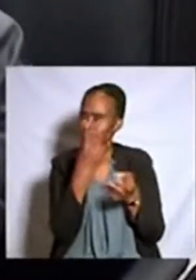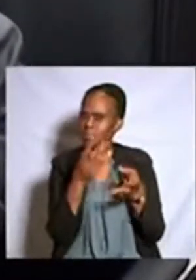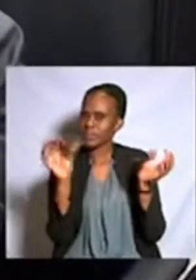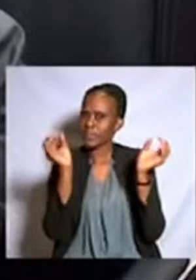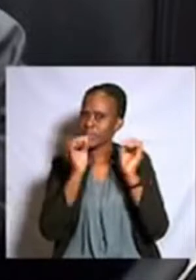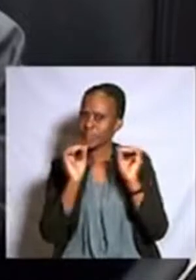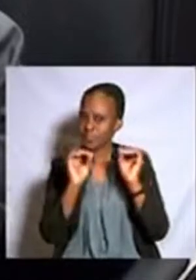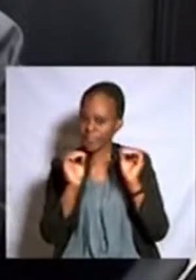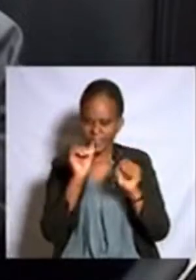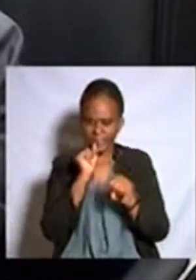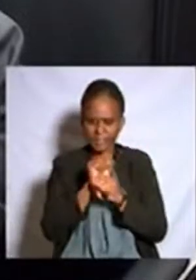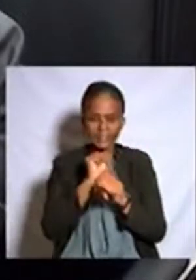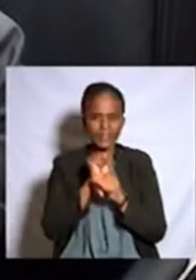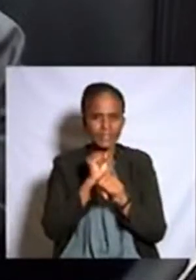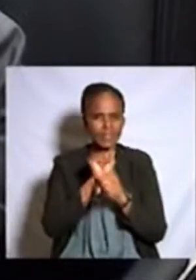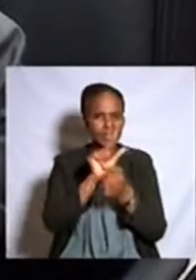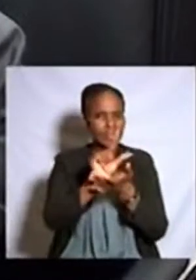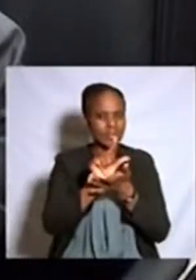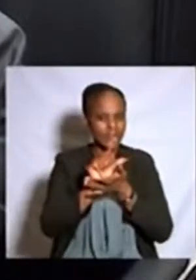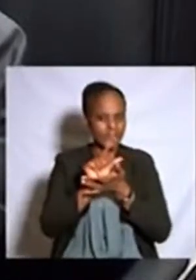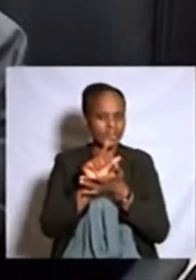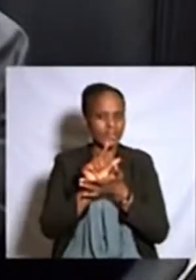non-performing loans